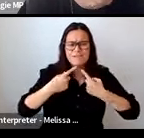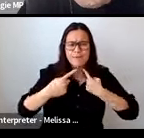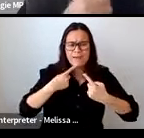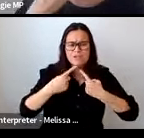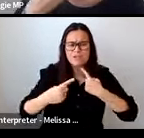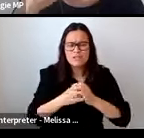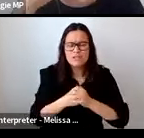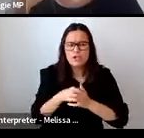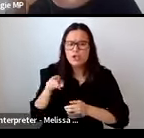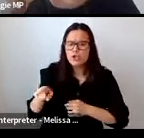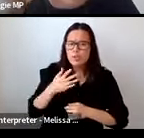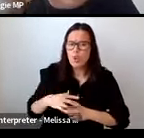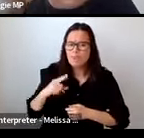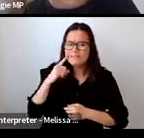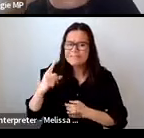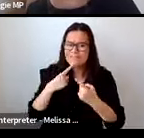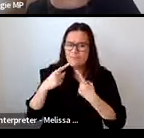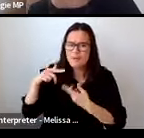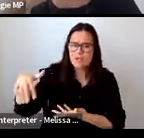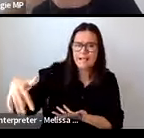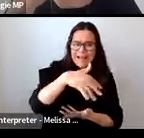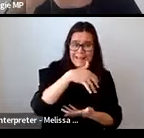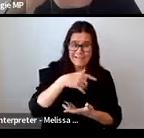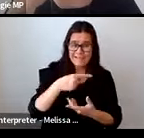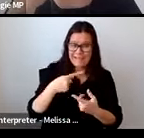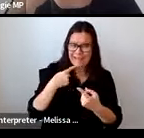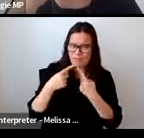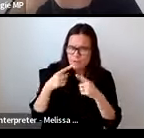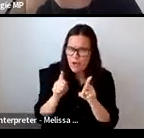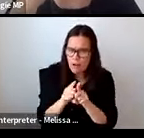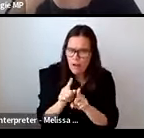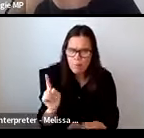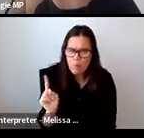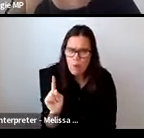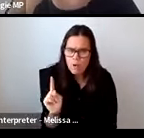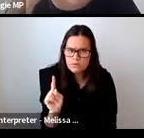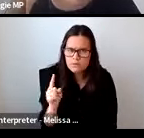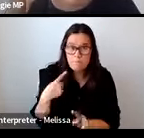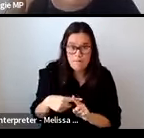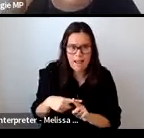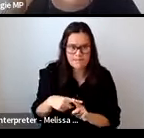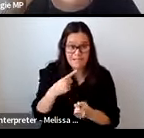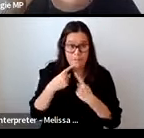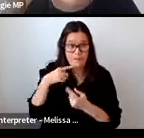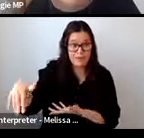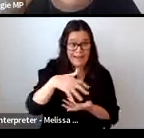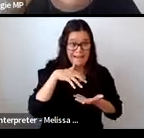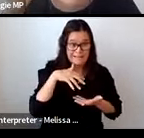information would you like to see collected, and then how would you like to see that used?